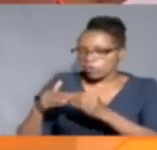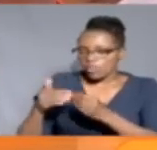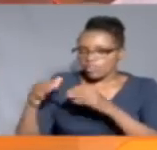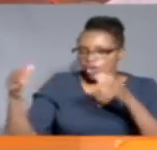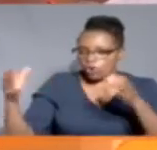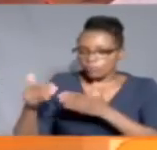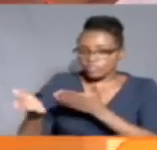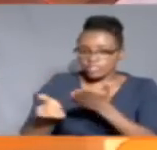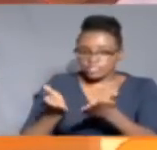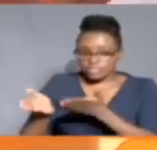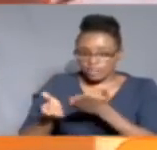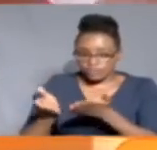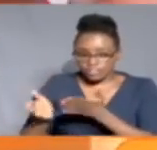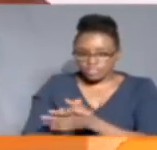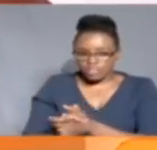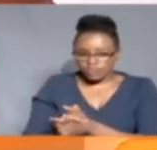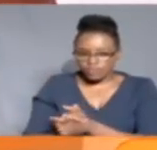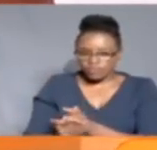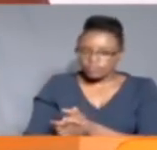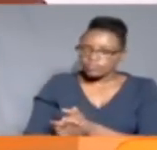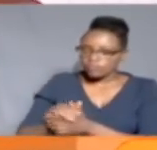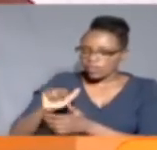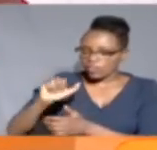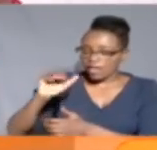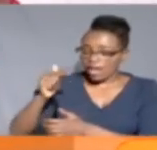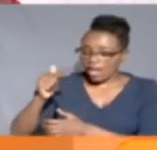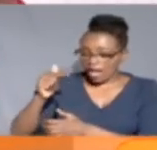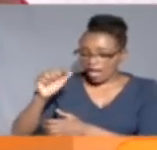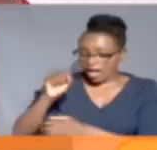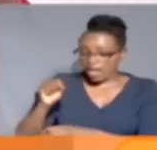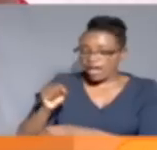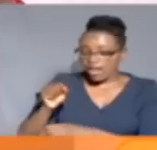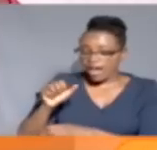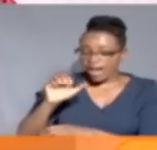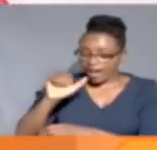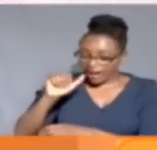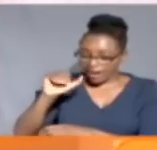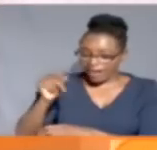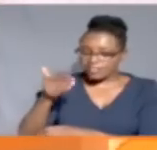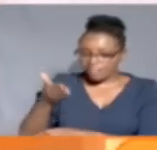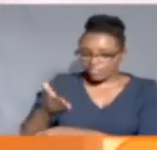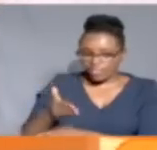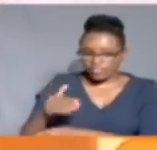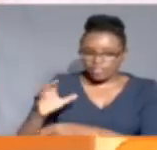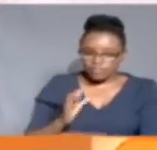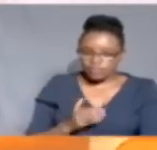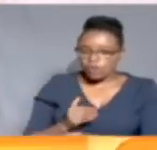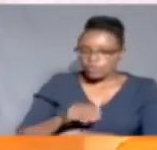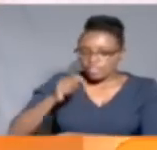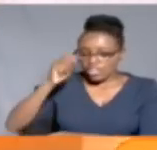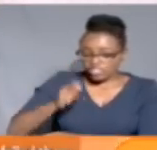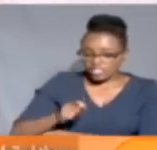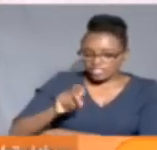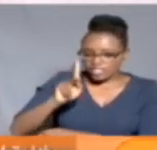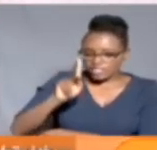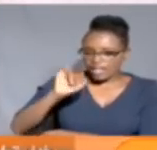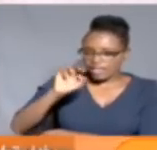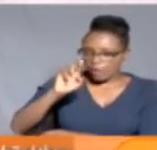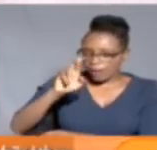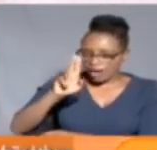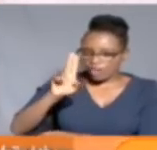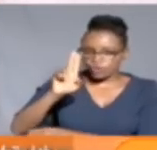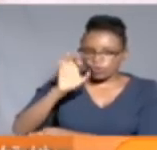Service Order Act, that's already there. And the committee is headed by Justice Kimaru. Yeah. When they were funded